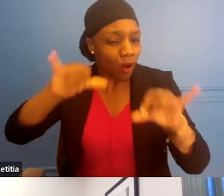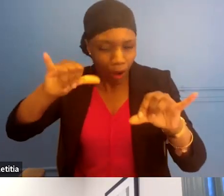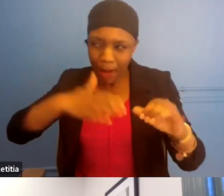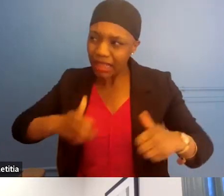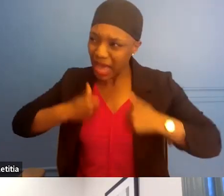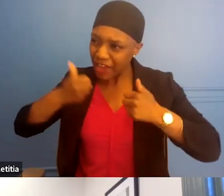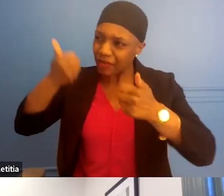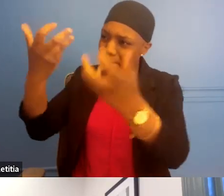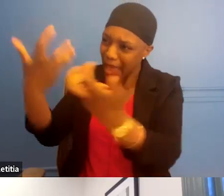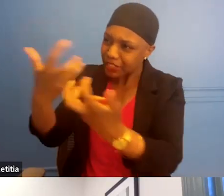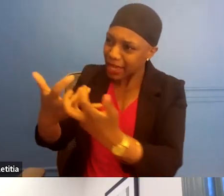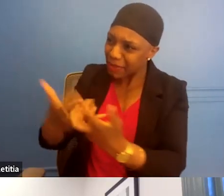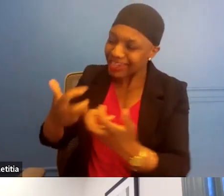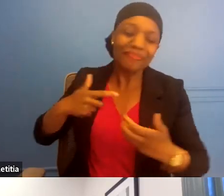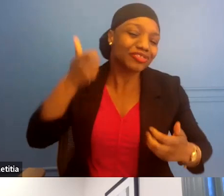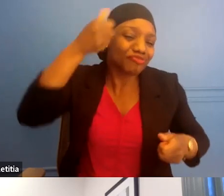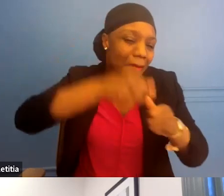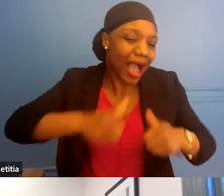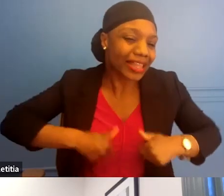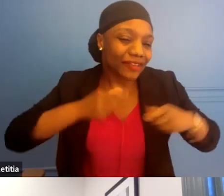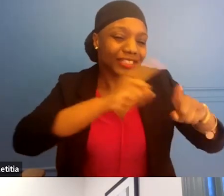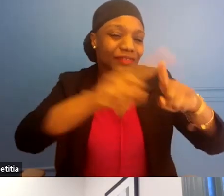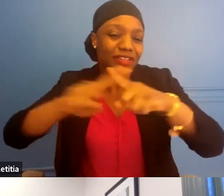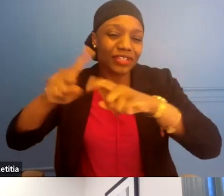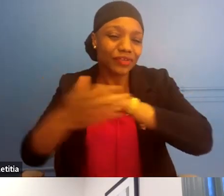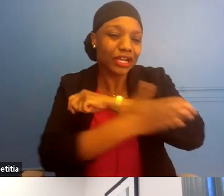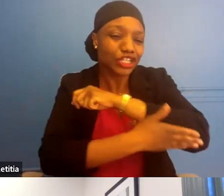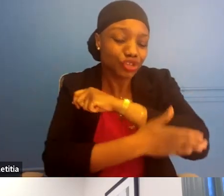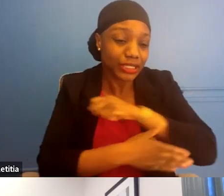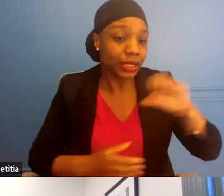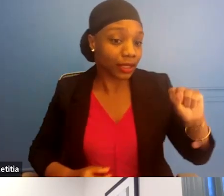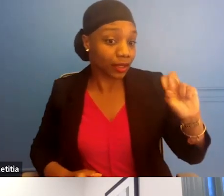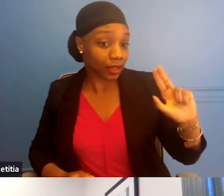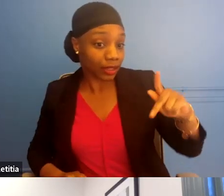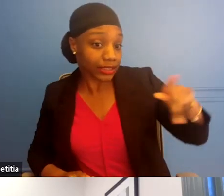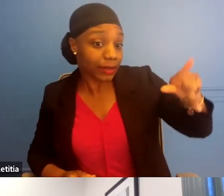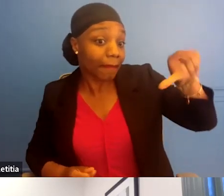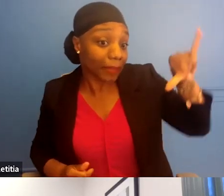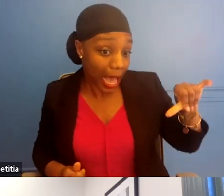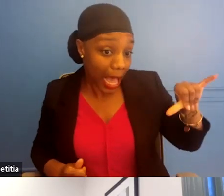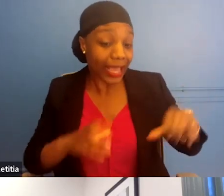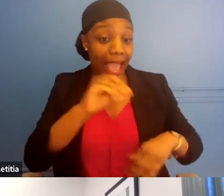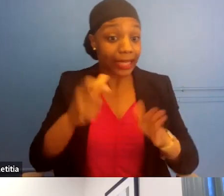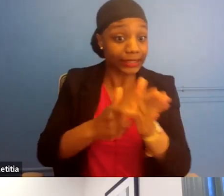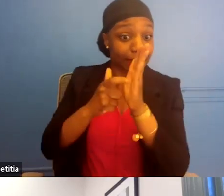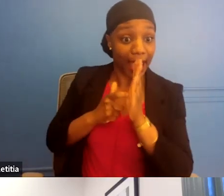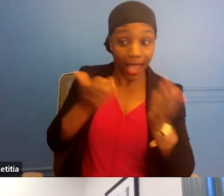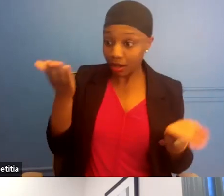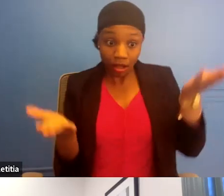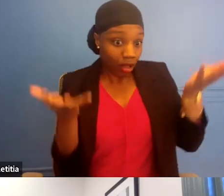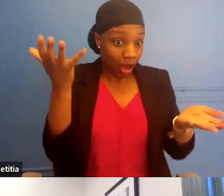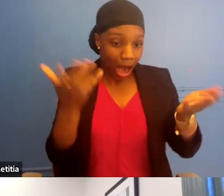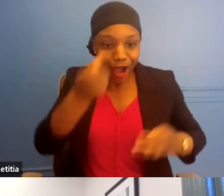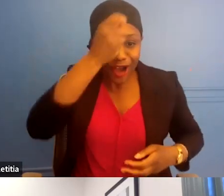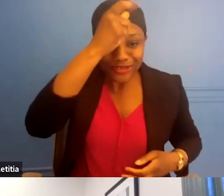and having lived in a lot of different countries, understanding supply and demand, right? So for me, I had the opportunity as a Mount Holyoke